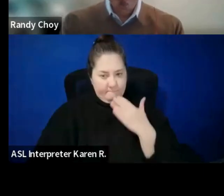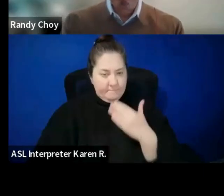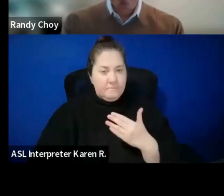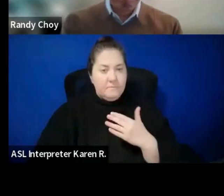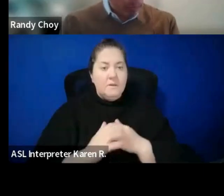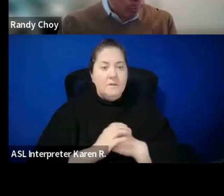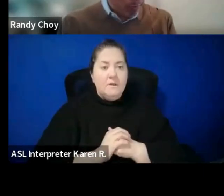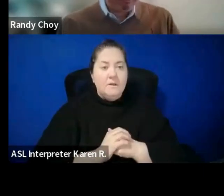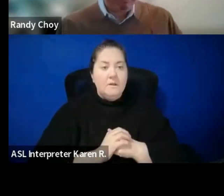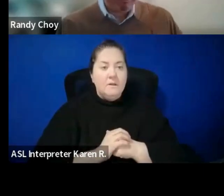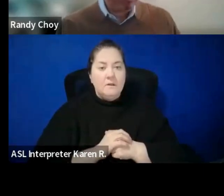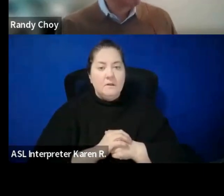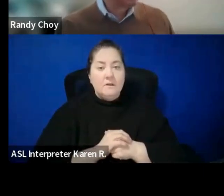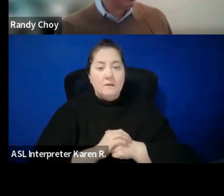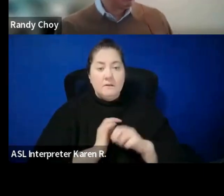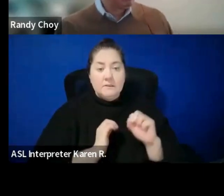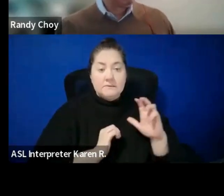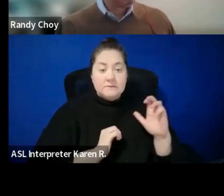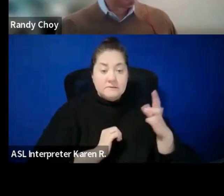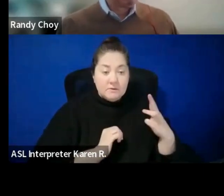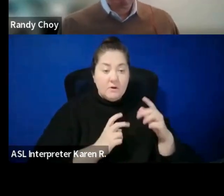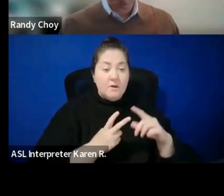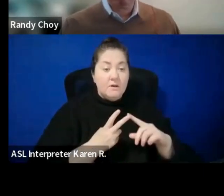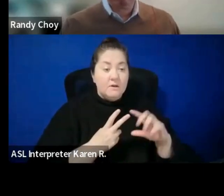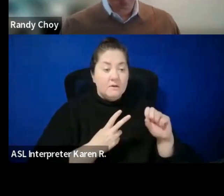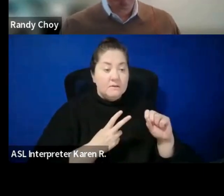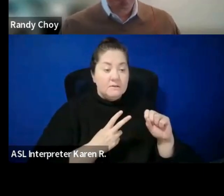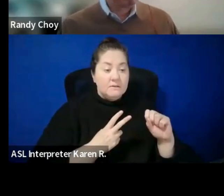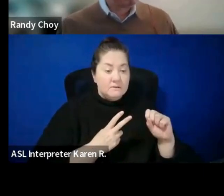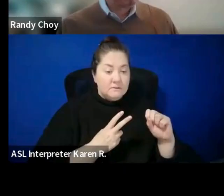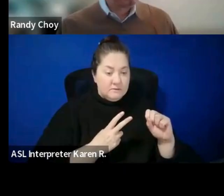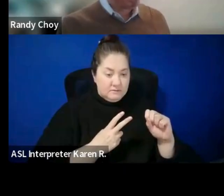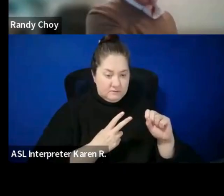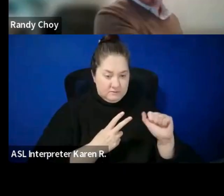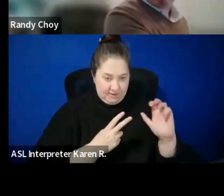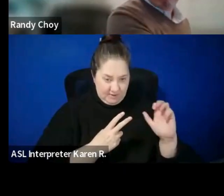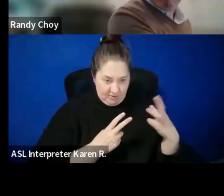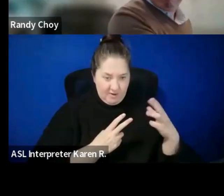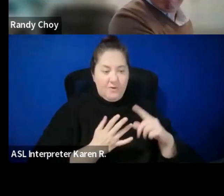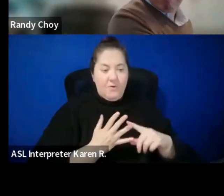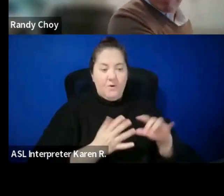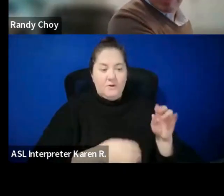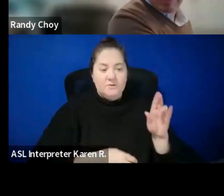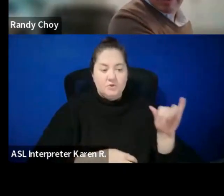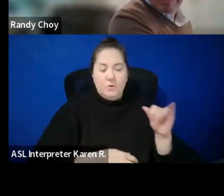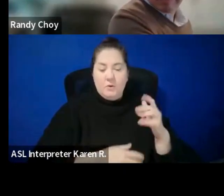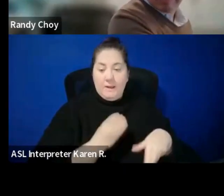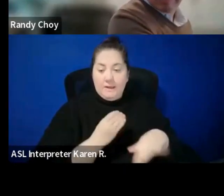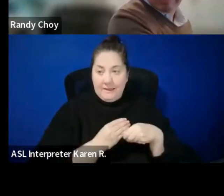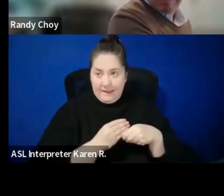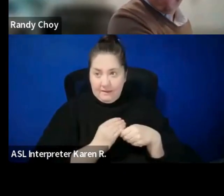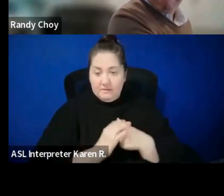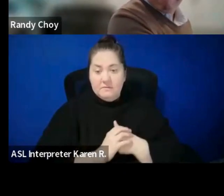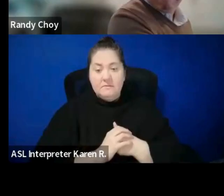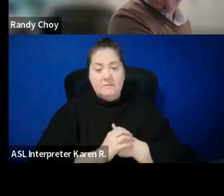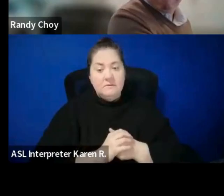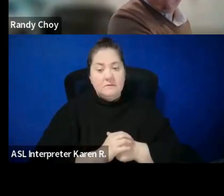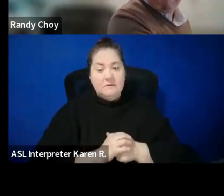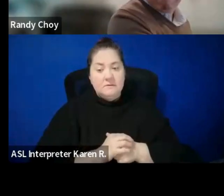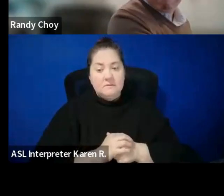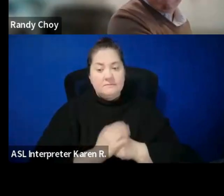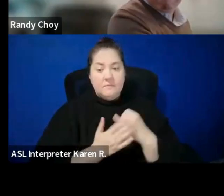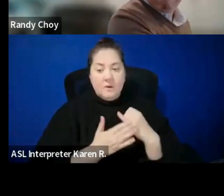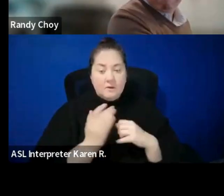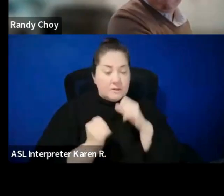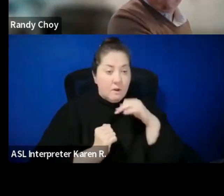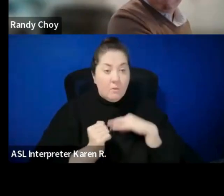Let's see if Sarah or Joy have anything to add there from the arts